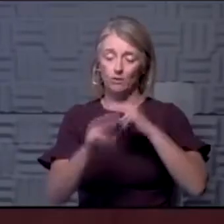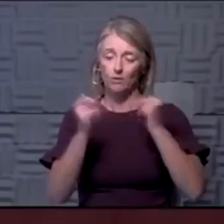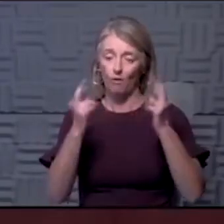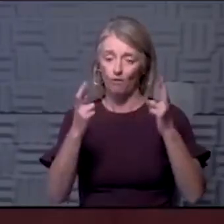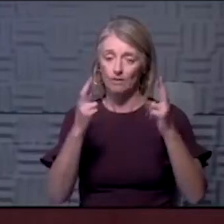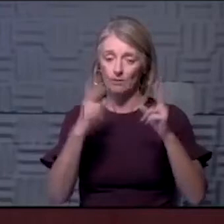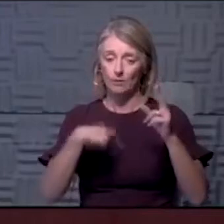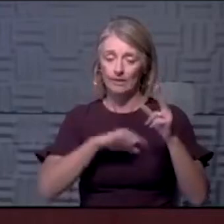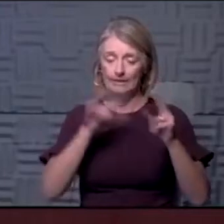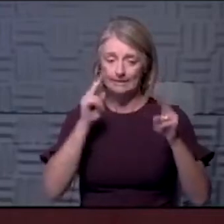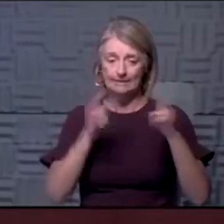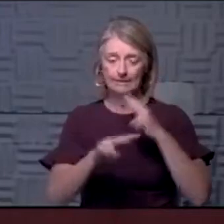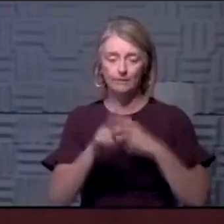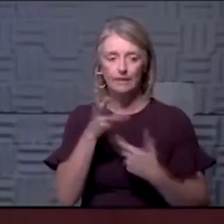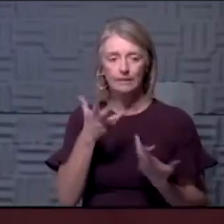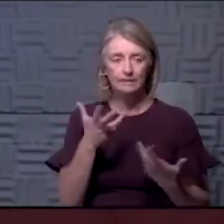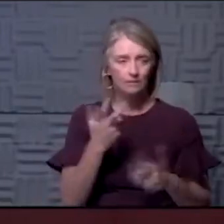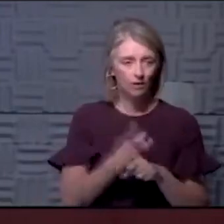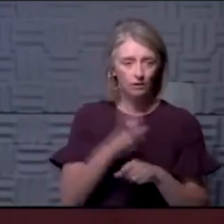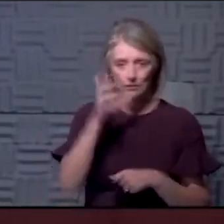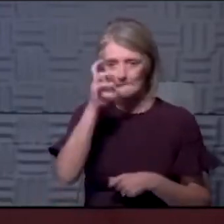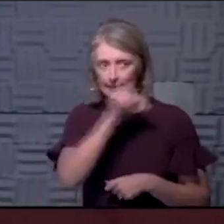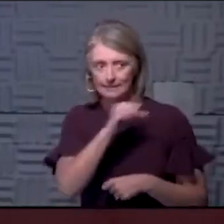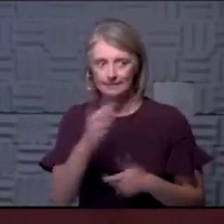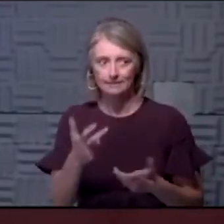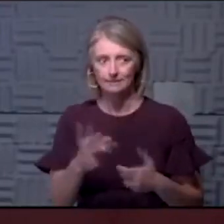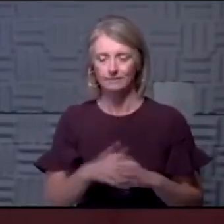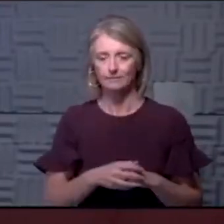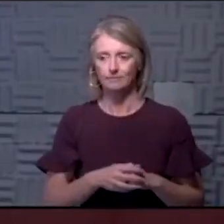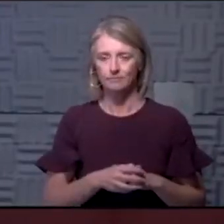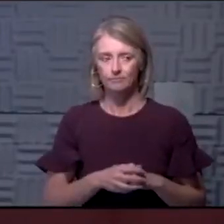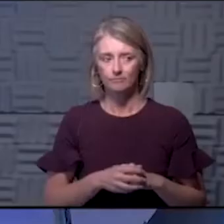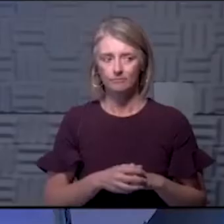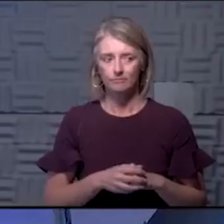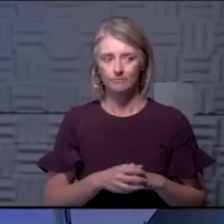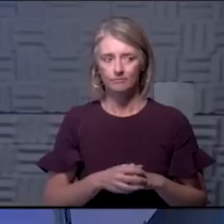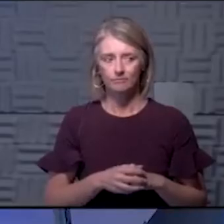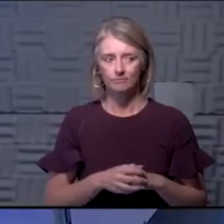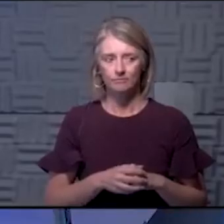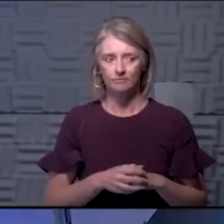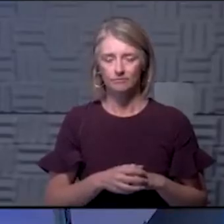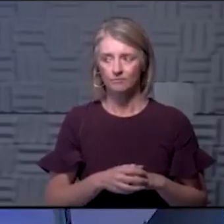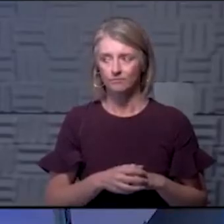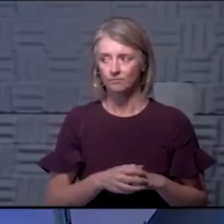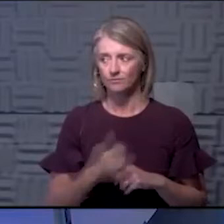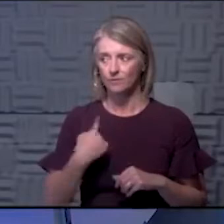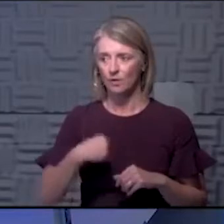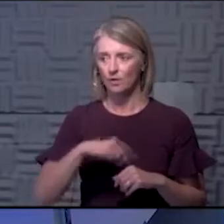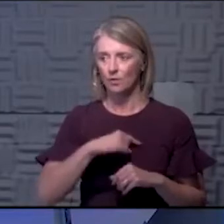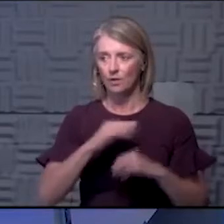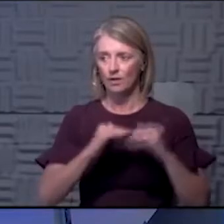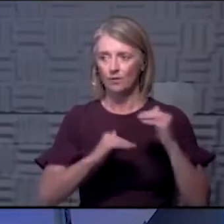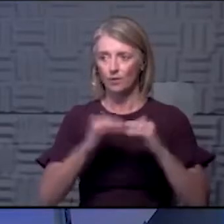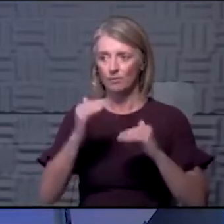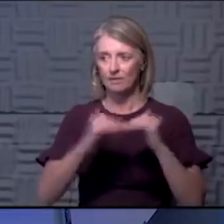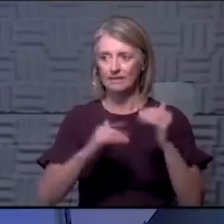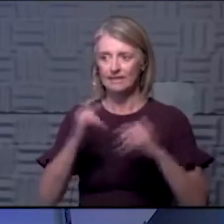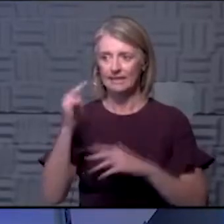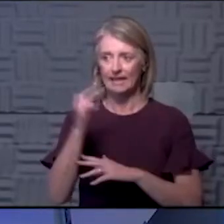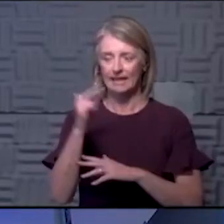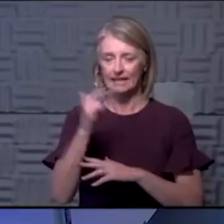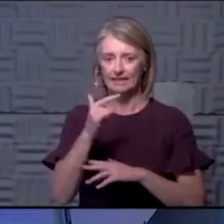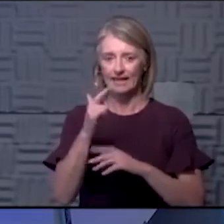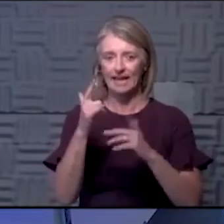forecast than just a guess, which is a little bit where we were, quite honestly. In fact, Hawkeye, what is it we always say? We're building The airplane while